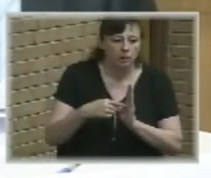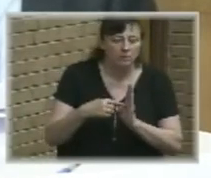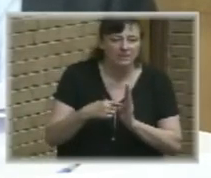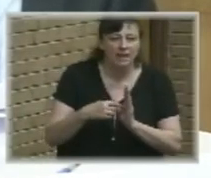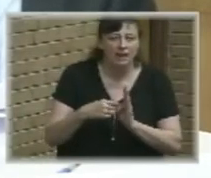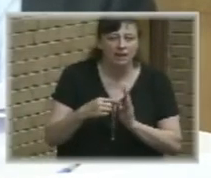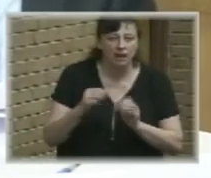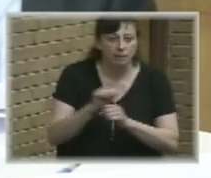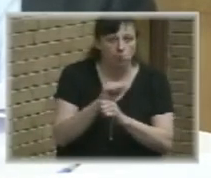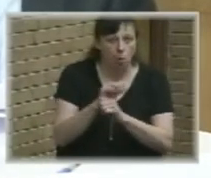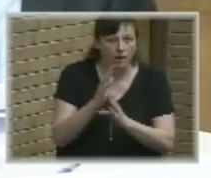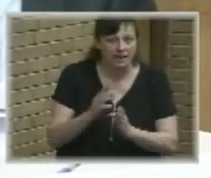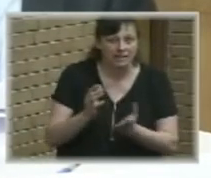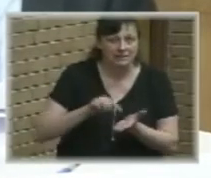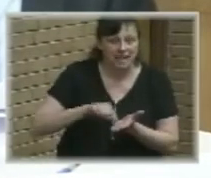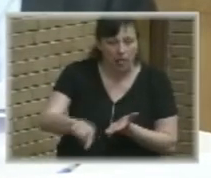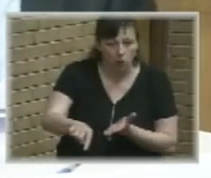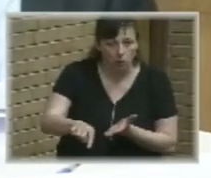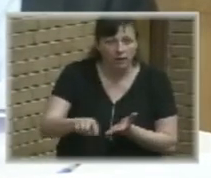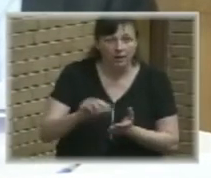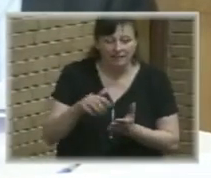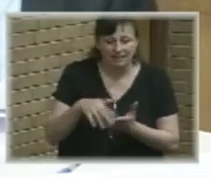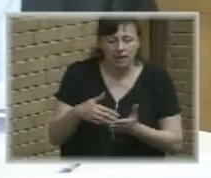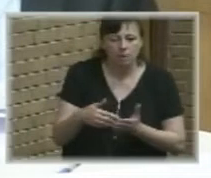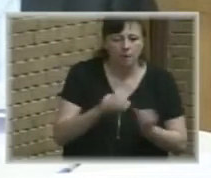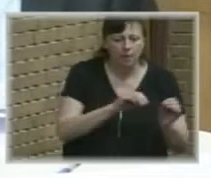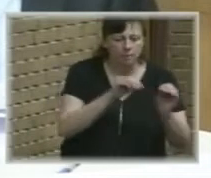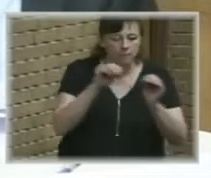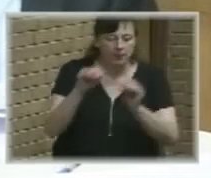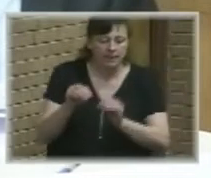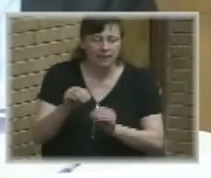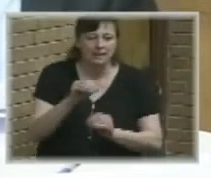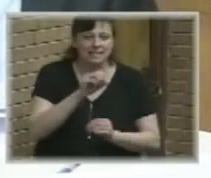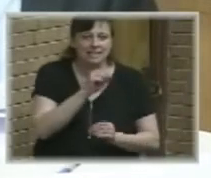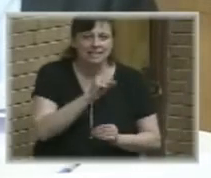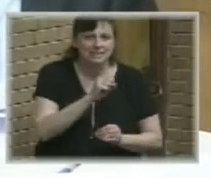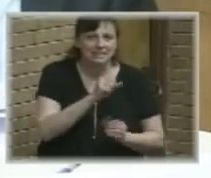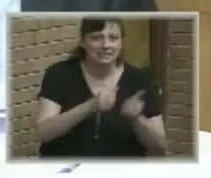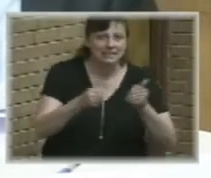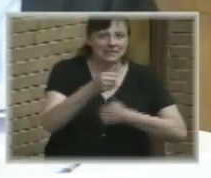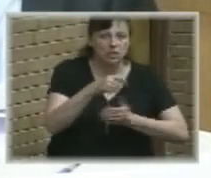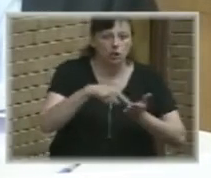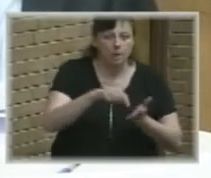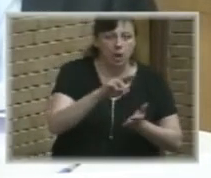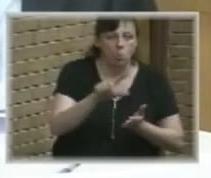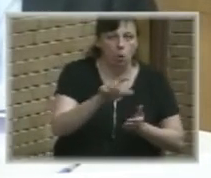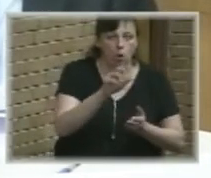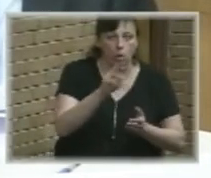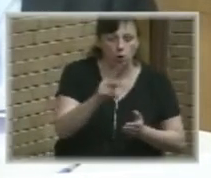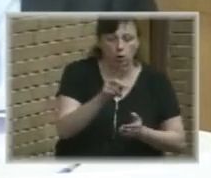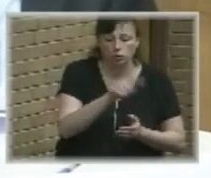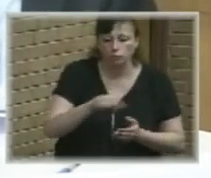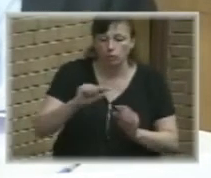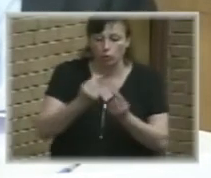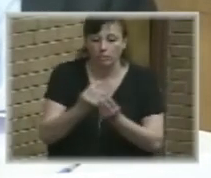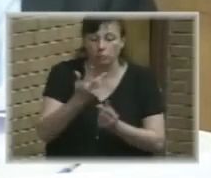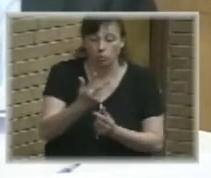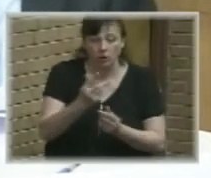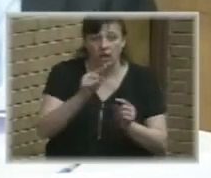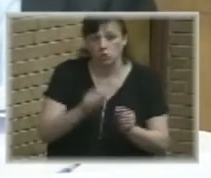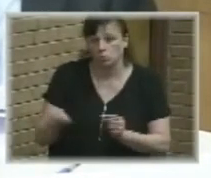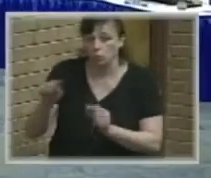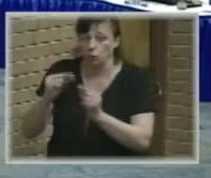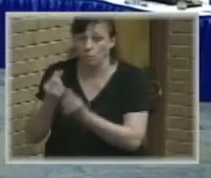employee salary and wage schedule by moving senior payroll clerk from Group 3 to Group 4. I move we adopt